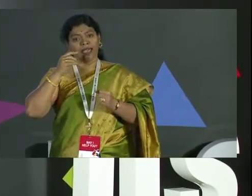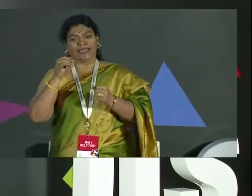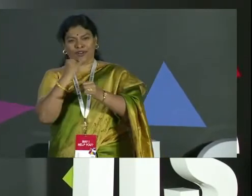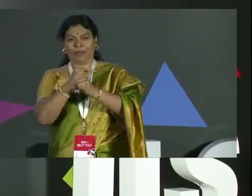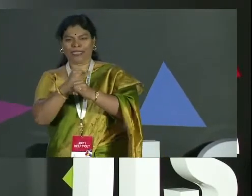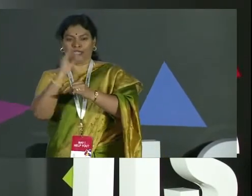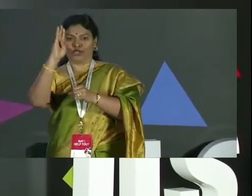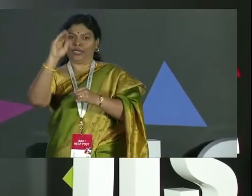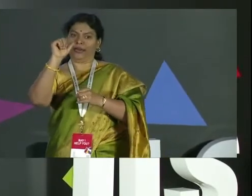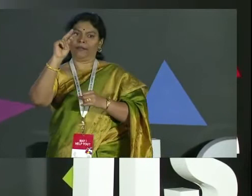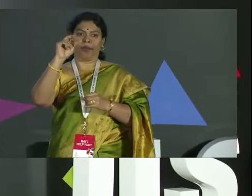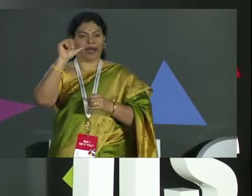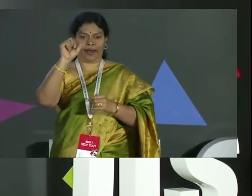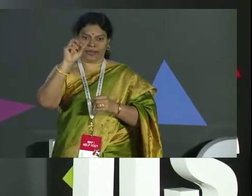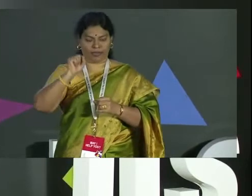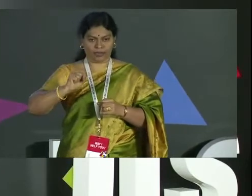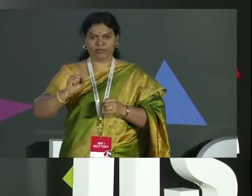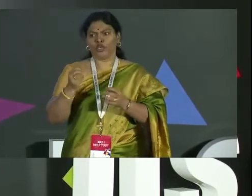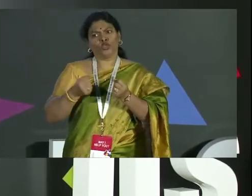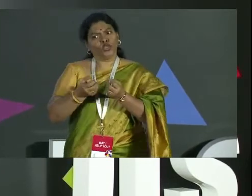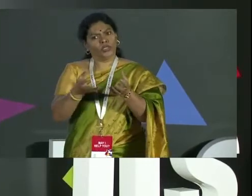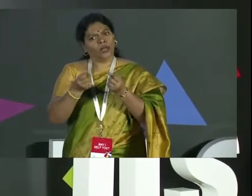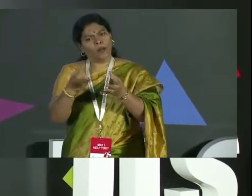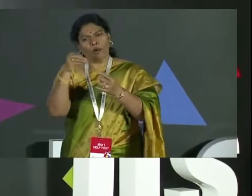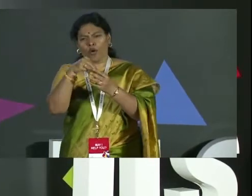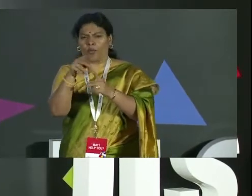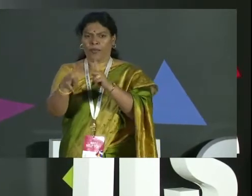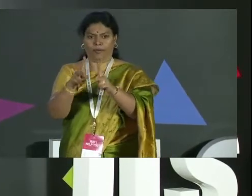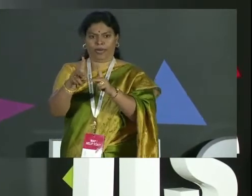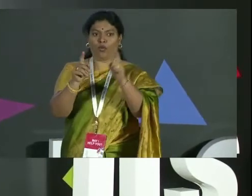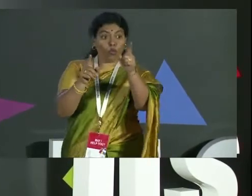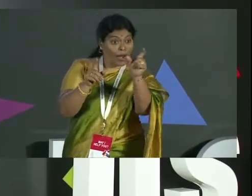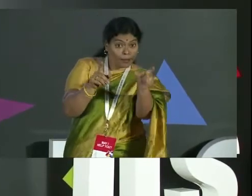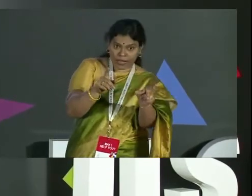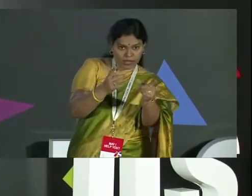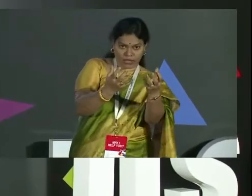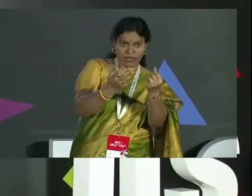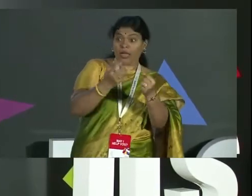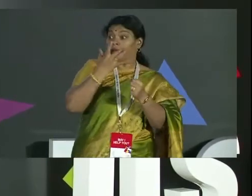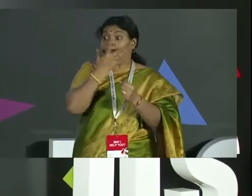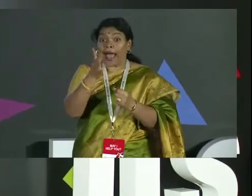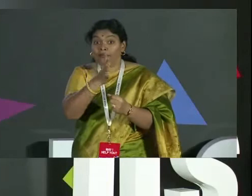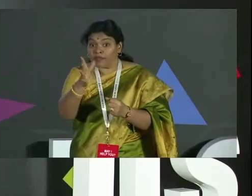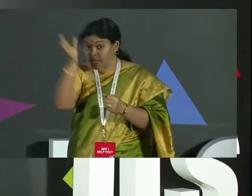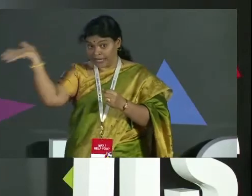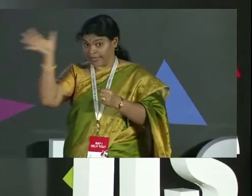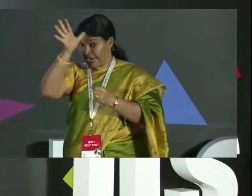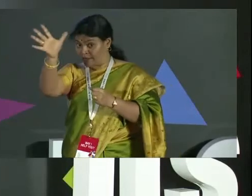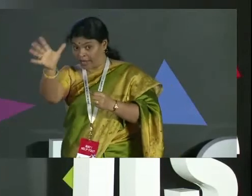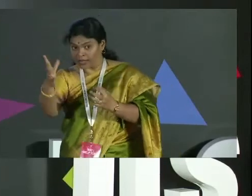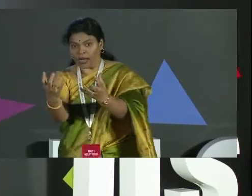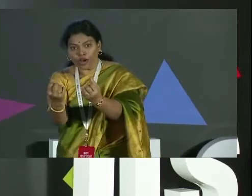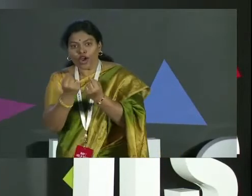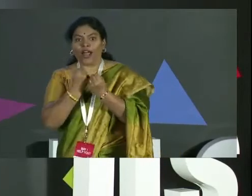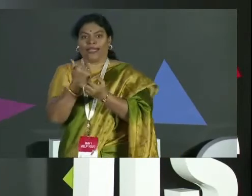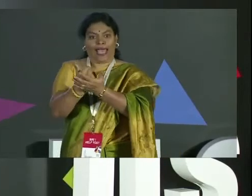He used to do charity for a lot of people. One of the people who benefited from his support was my grandfather, who was of limited